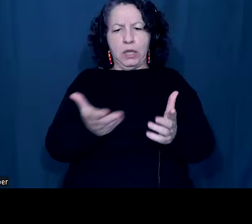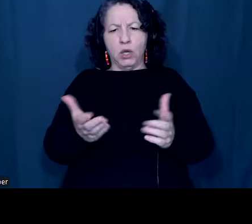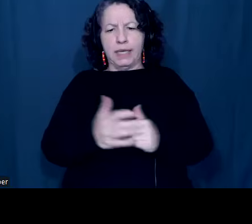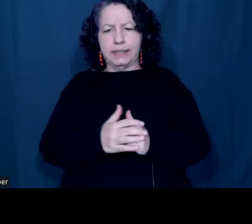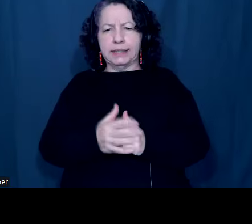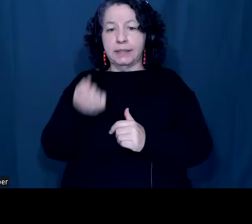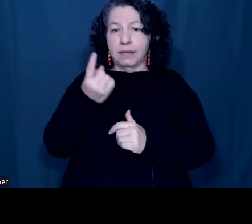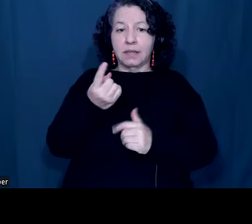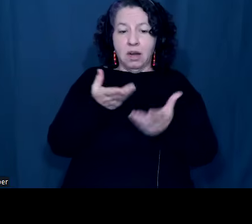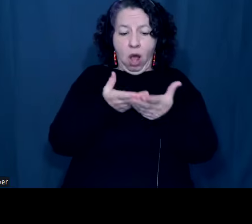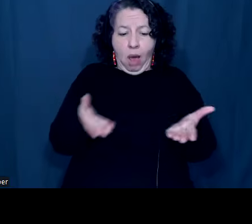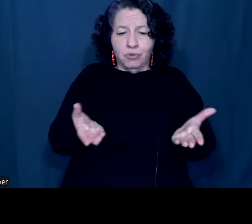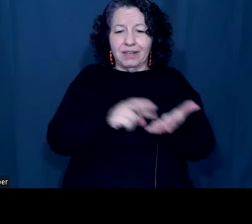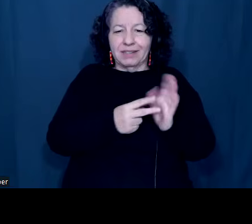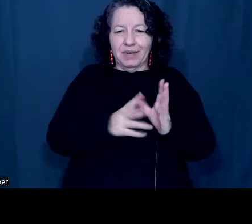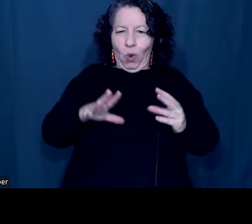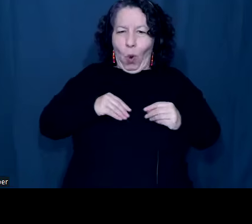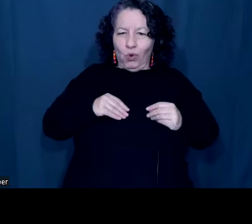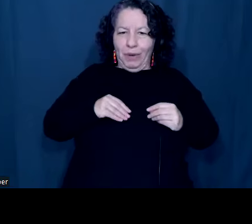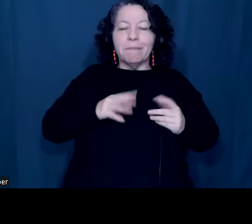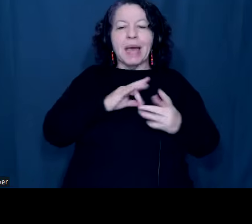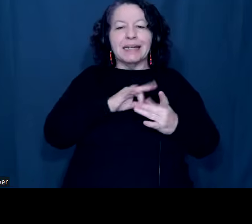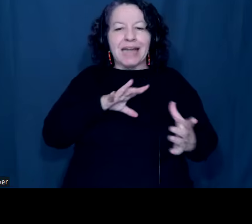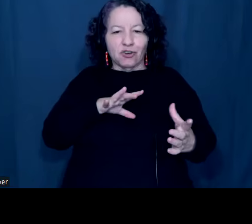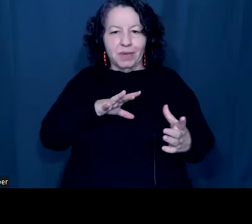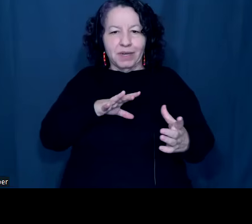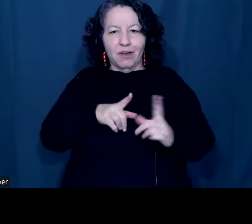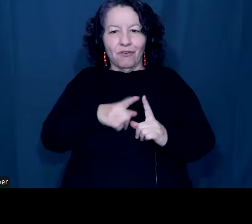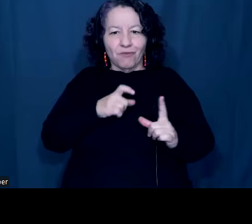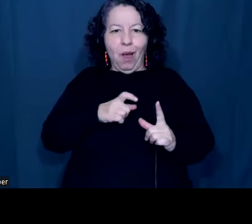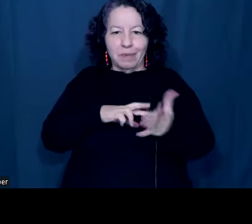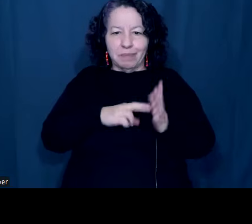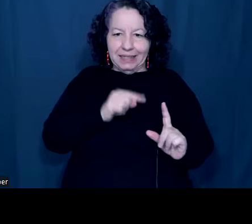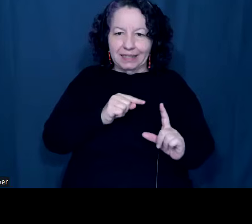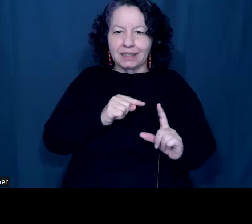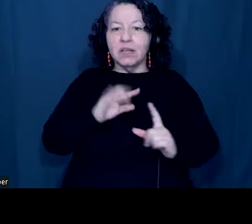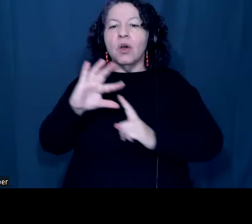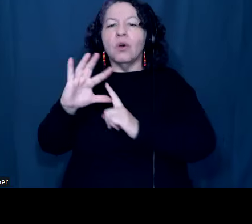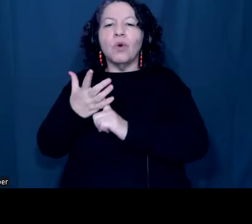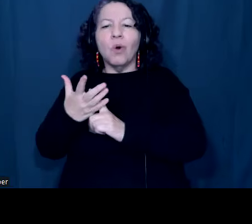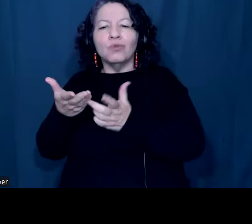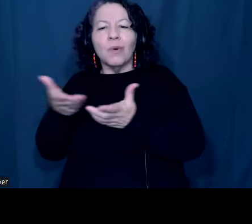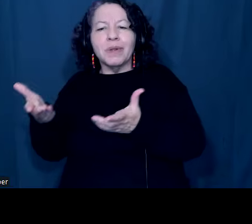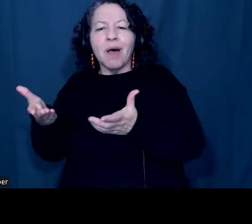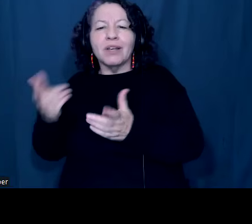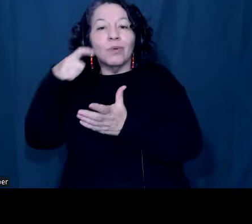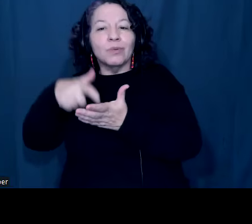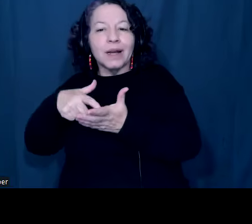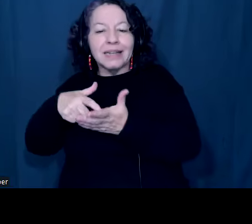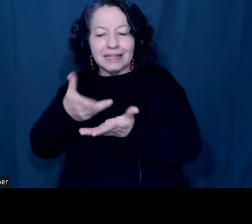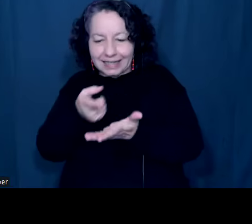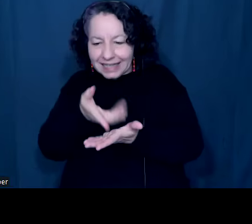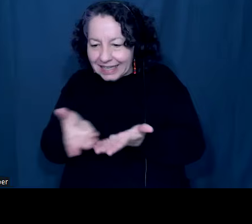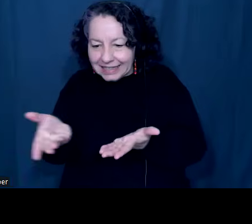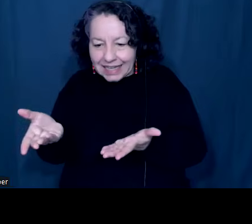Objects imply ownership and detachment. Cultural belongings recognize that these items are part